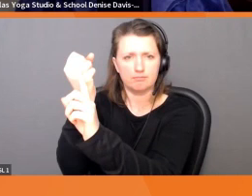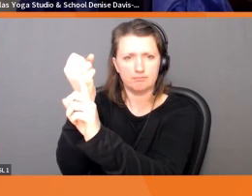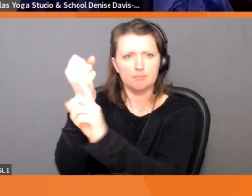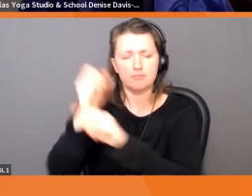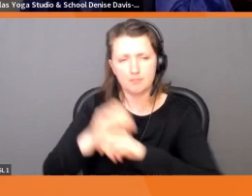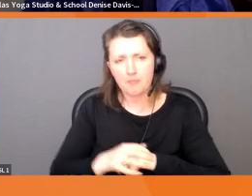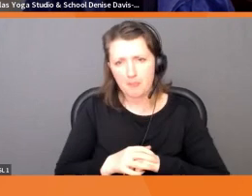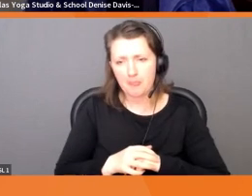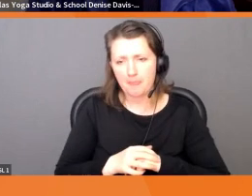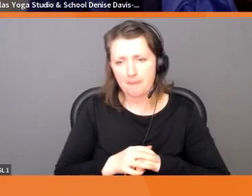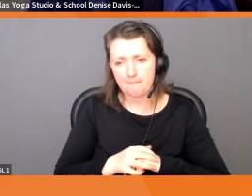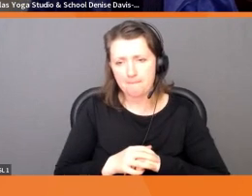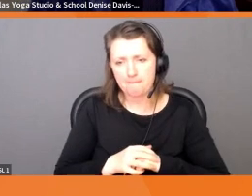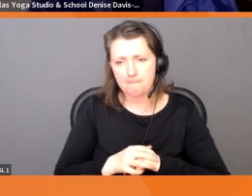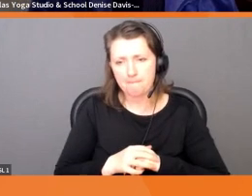Castanea.